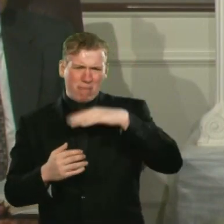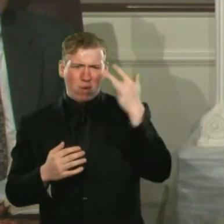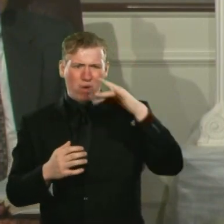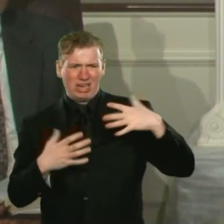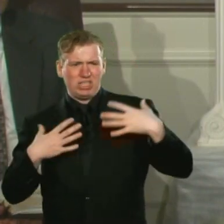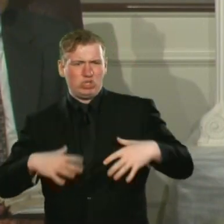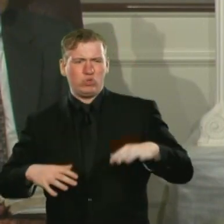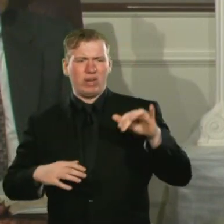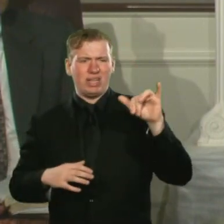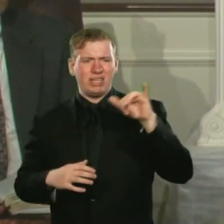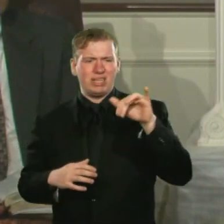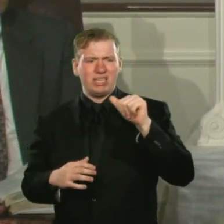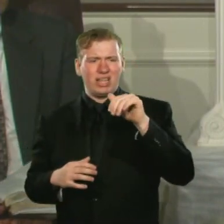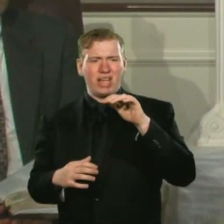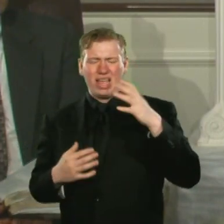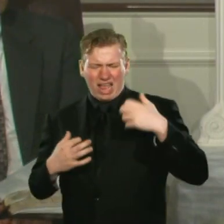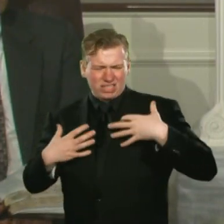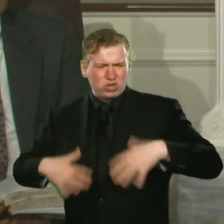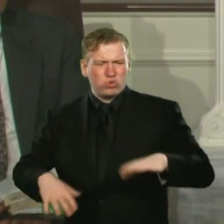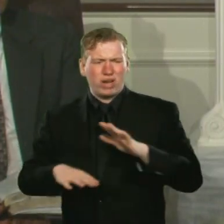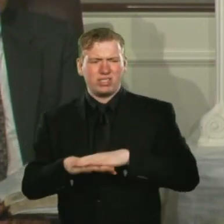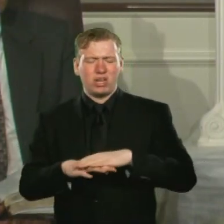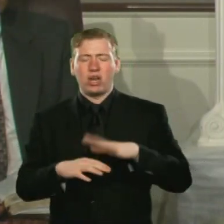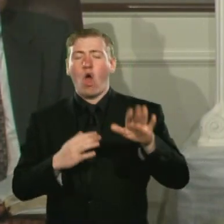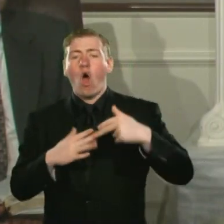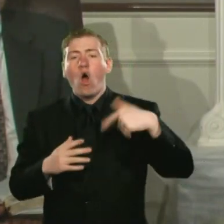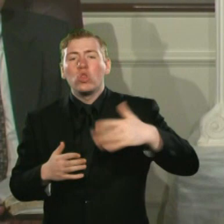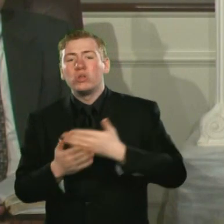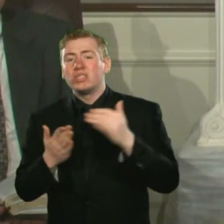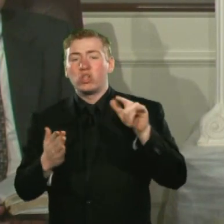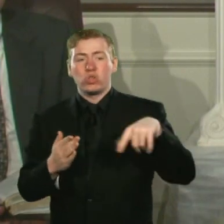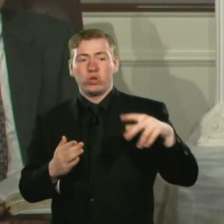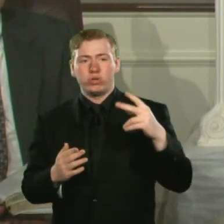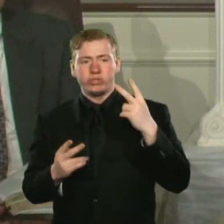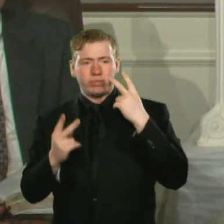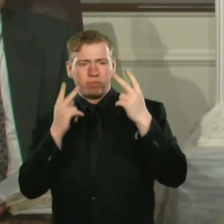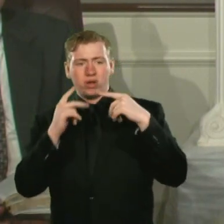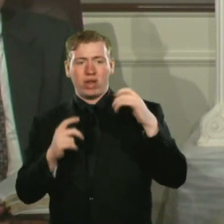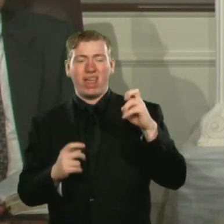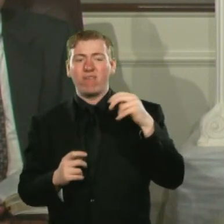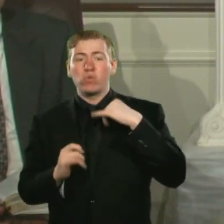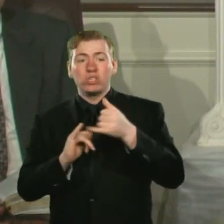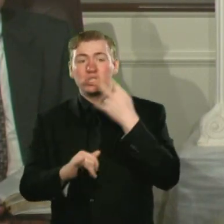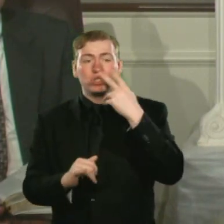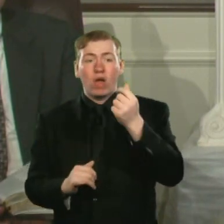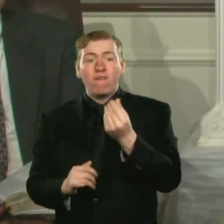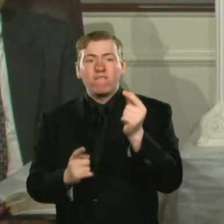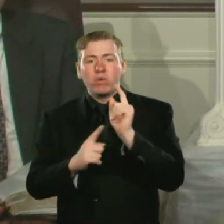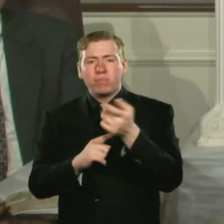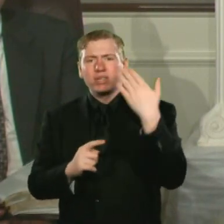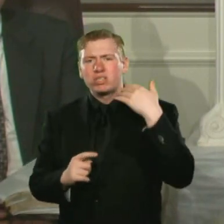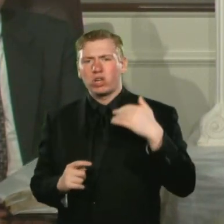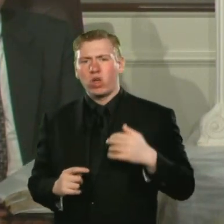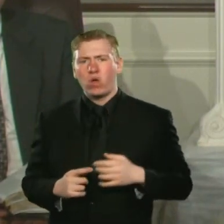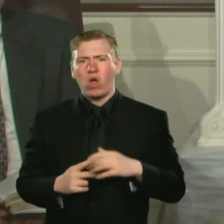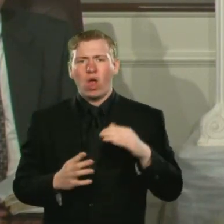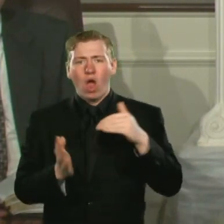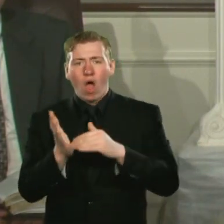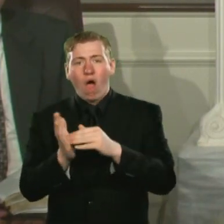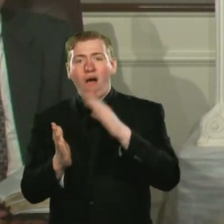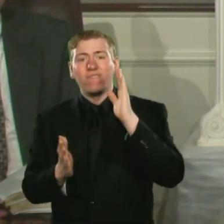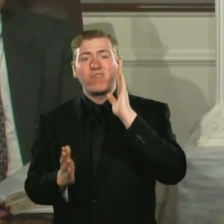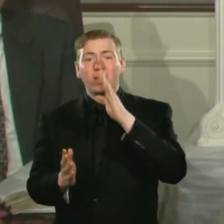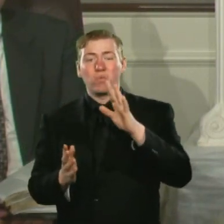up like a, he's got like a dress on. You know, all those things, those perceptions that we saw even just a few moments ago, oftentimes